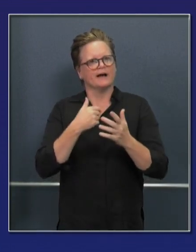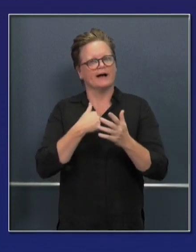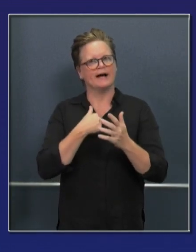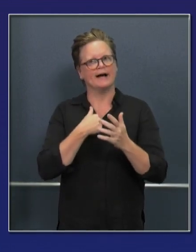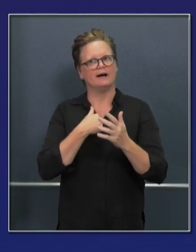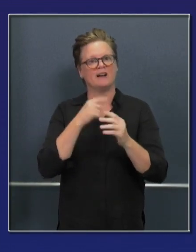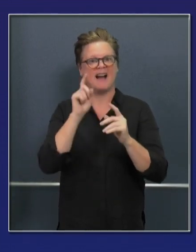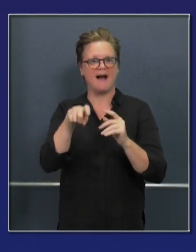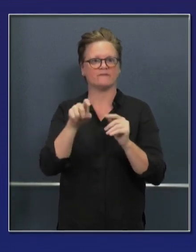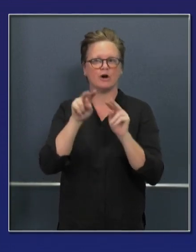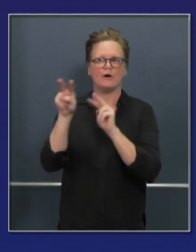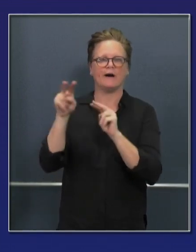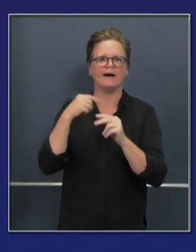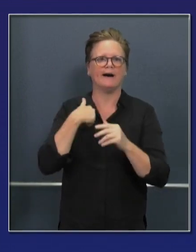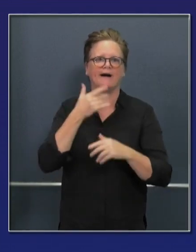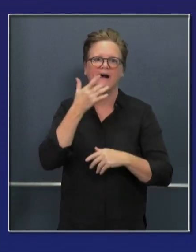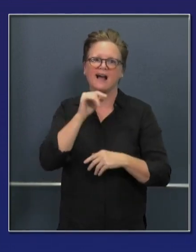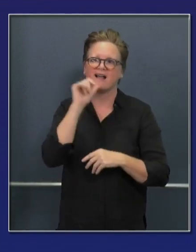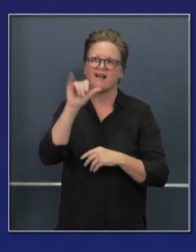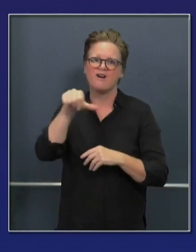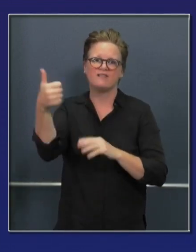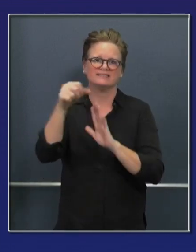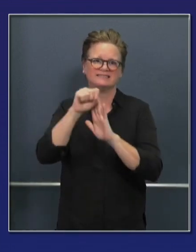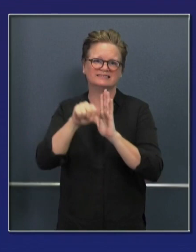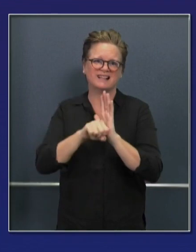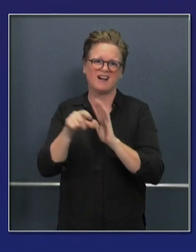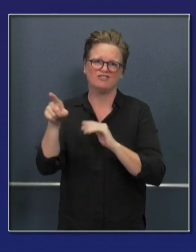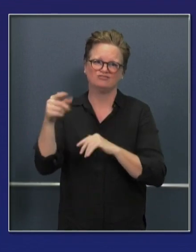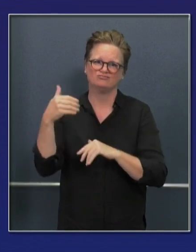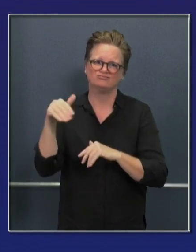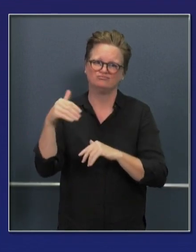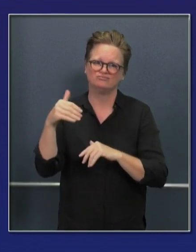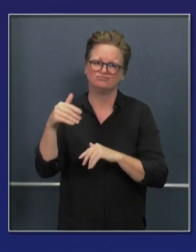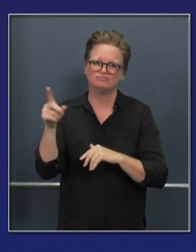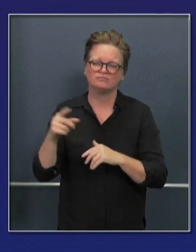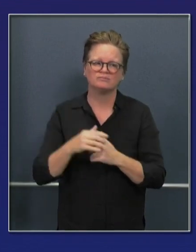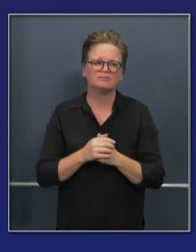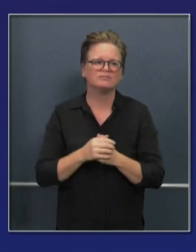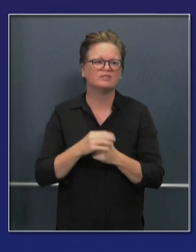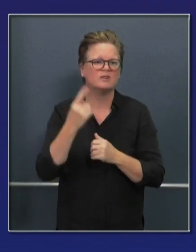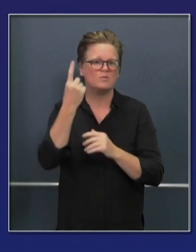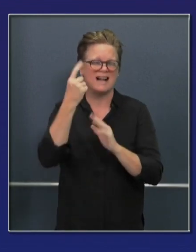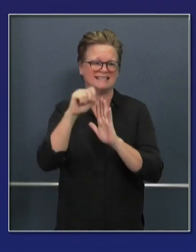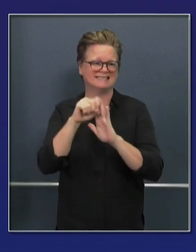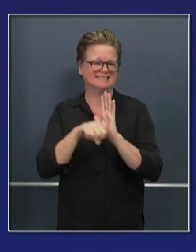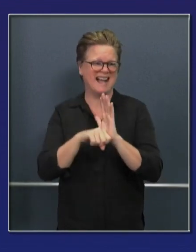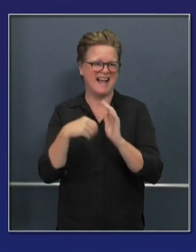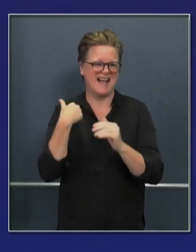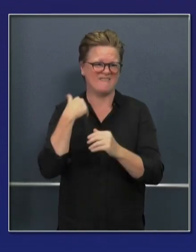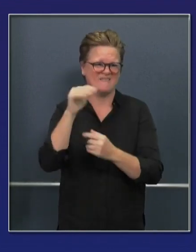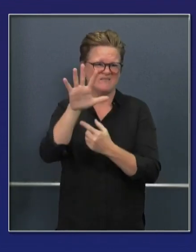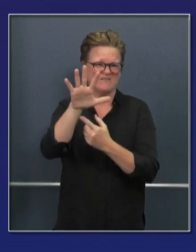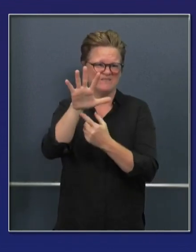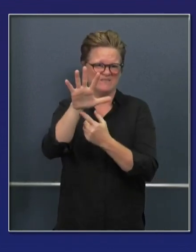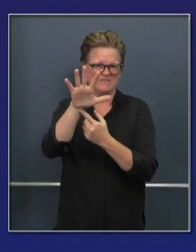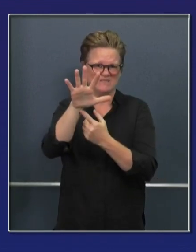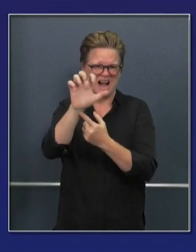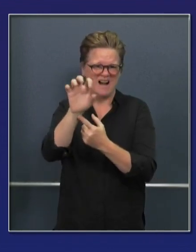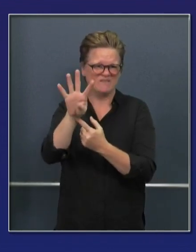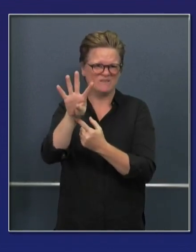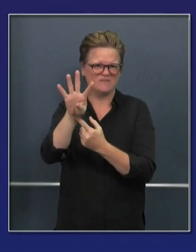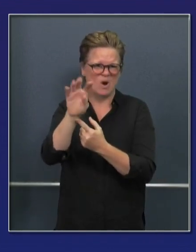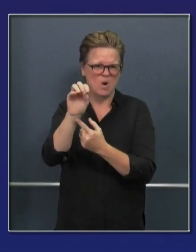between April 5th and April 14th, averaged 540 deaths every single day. We just